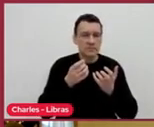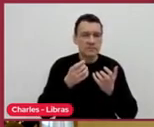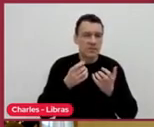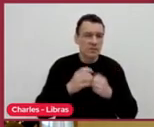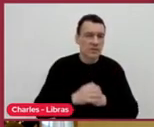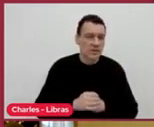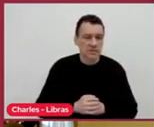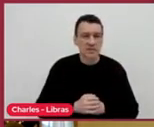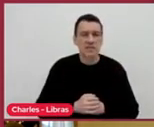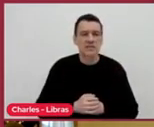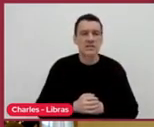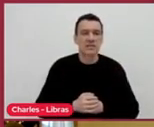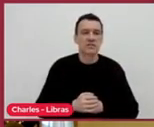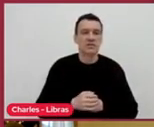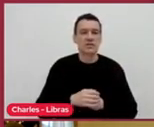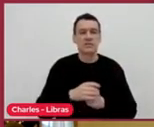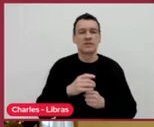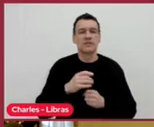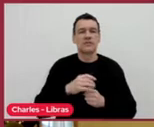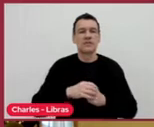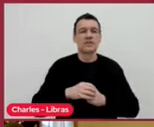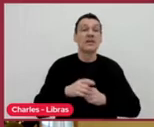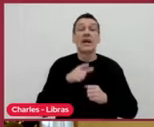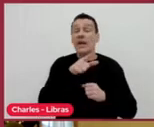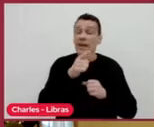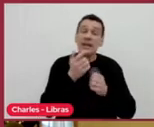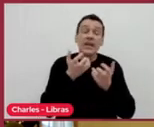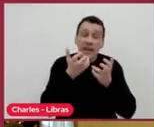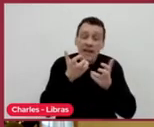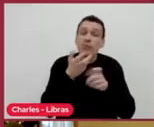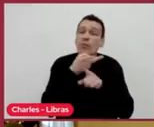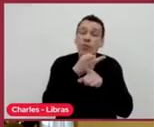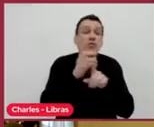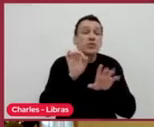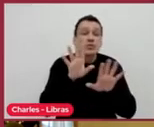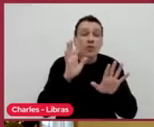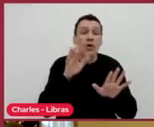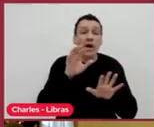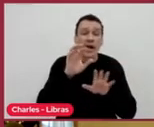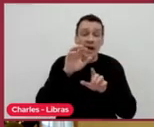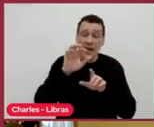how the machinery can know which are relevant and which are not.